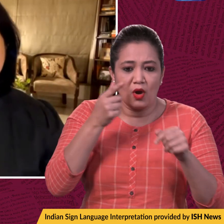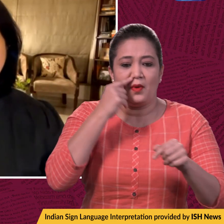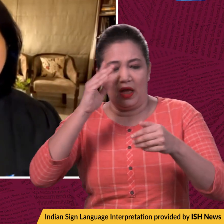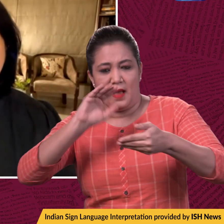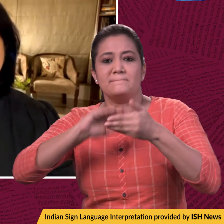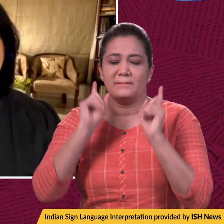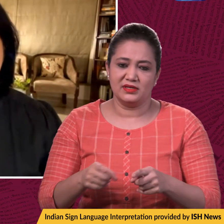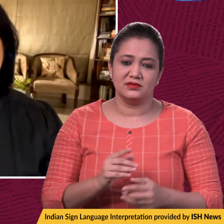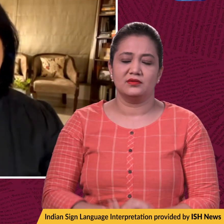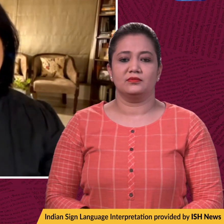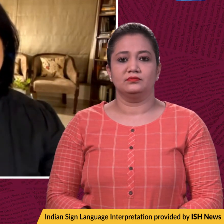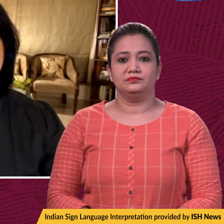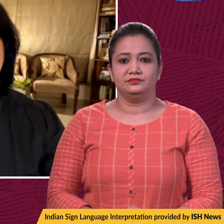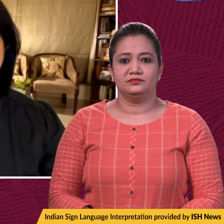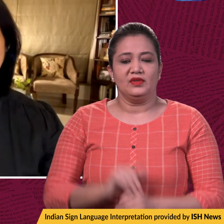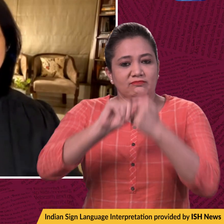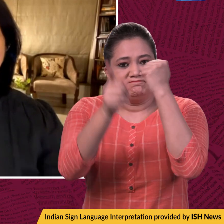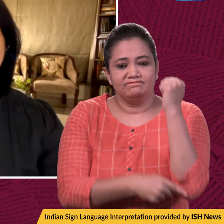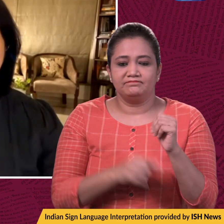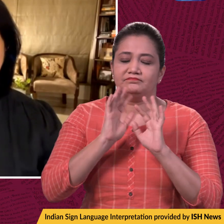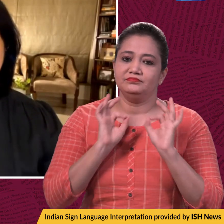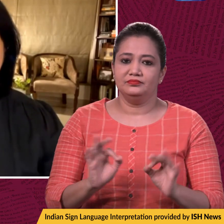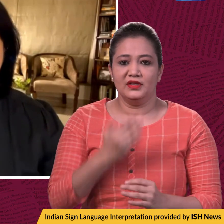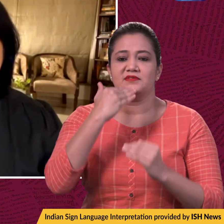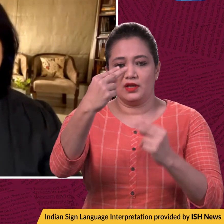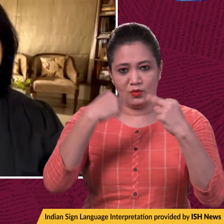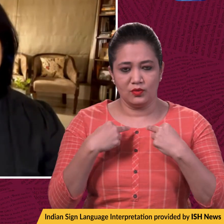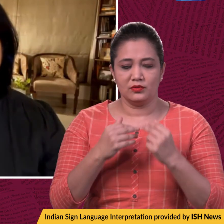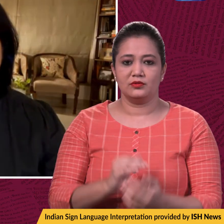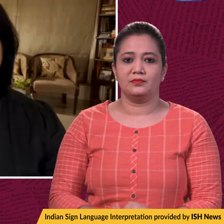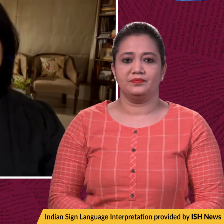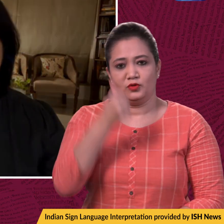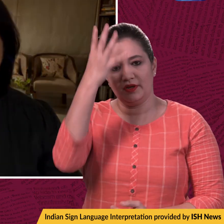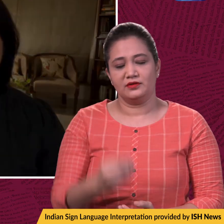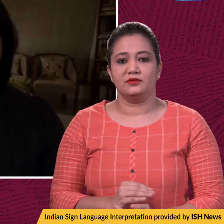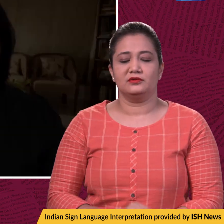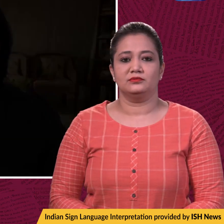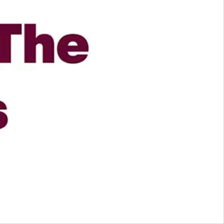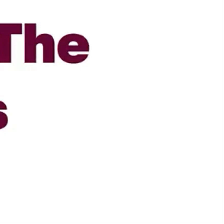same-sex couples for marriage as well. That brings us to the end of the news. Thank you so much for watching.